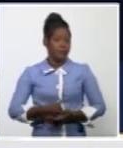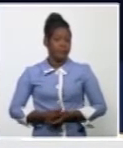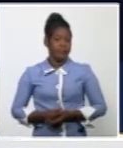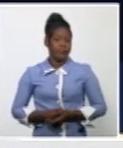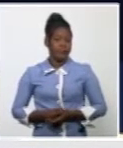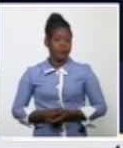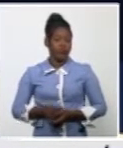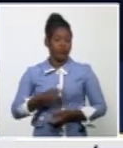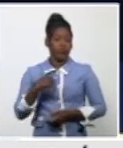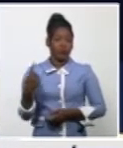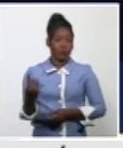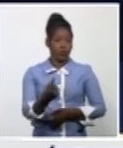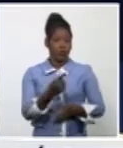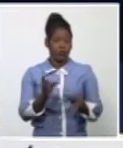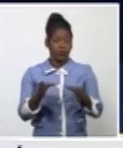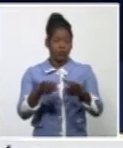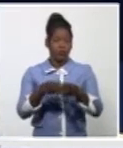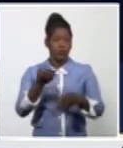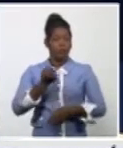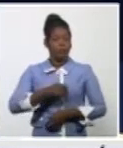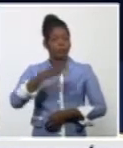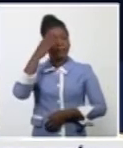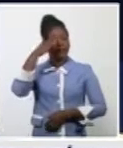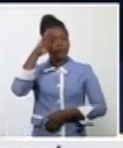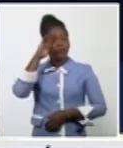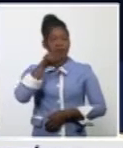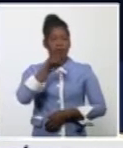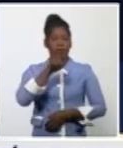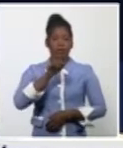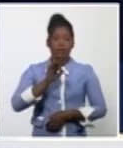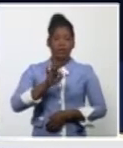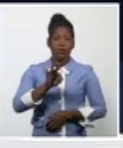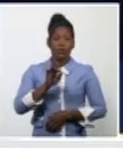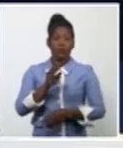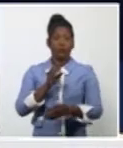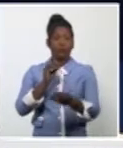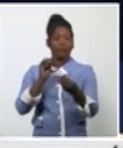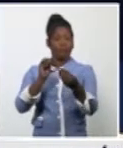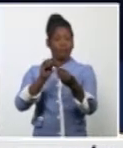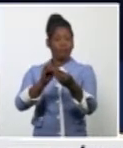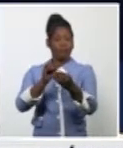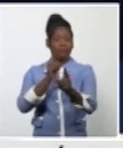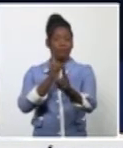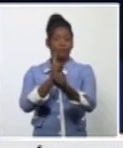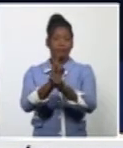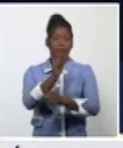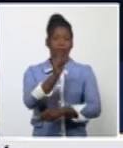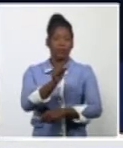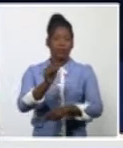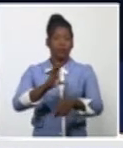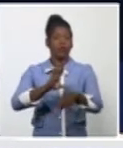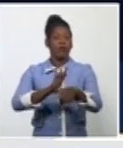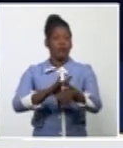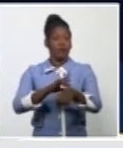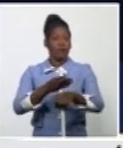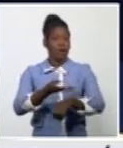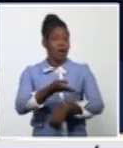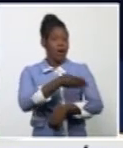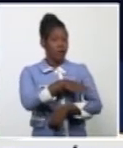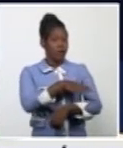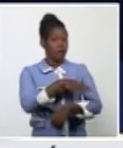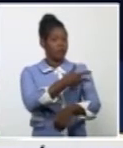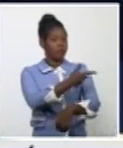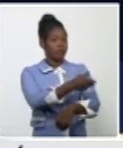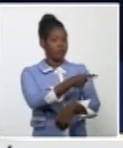Of the 22 cases confirmed yesterday, all are Cuban. Of these, 18